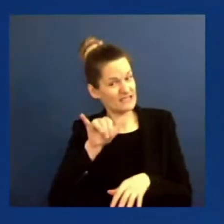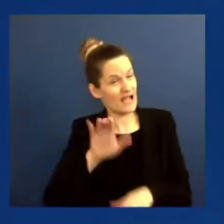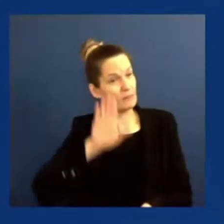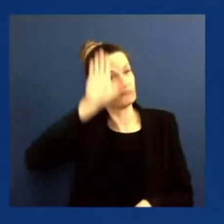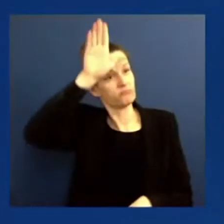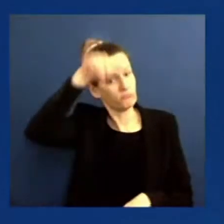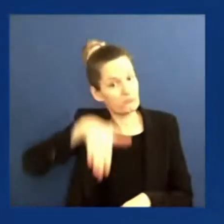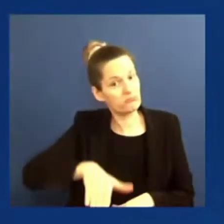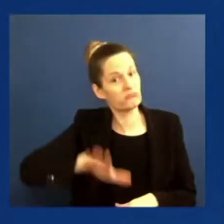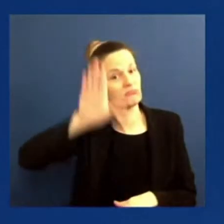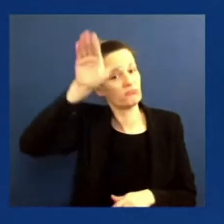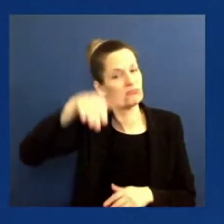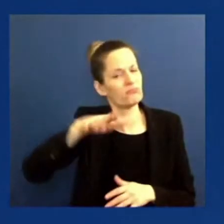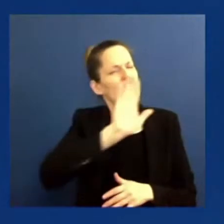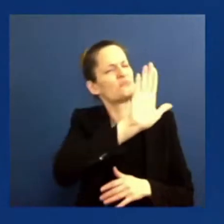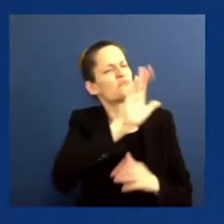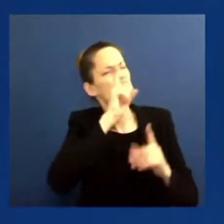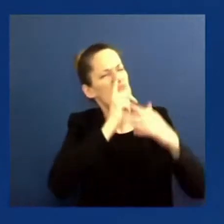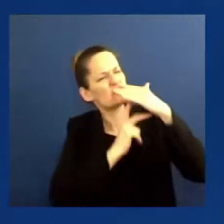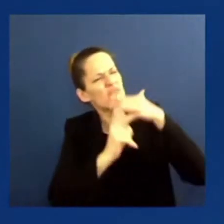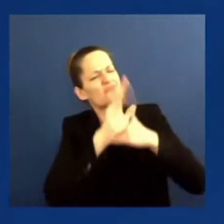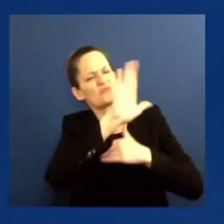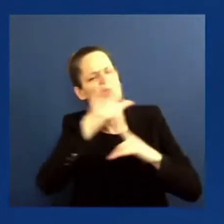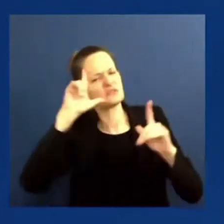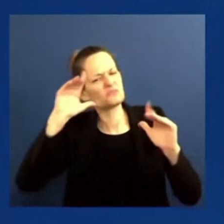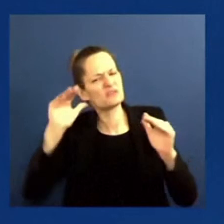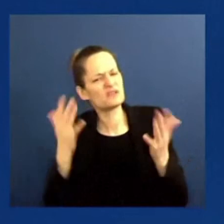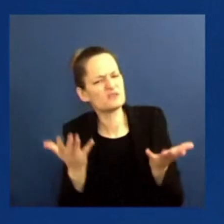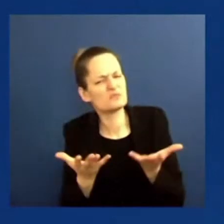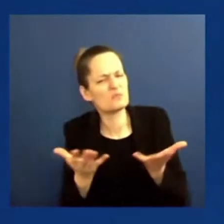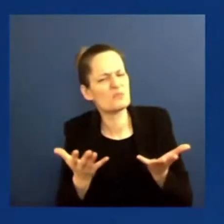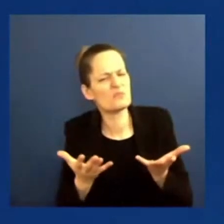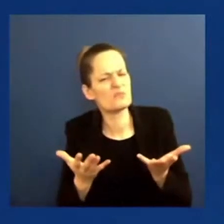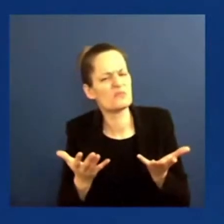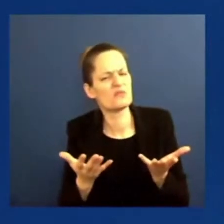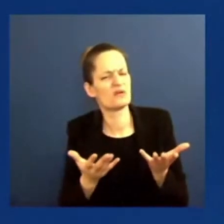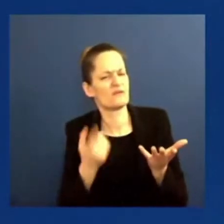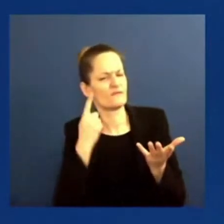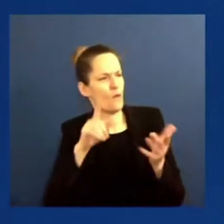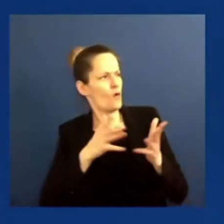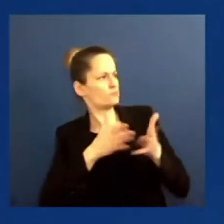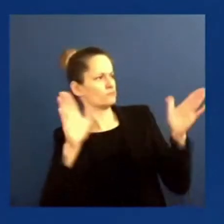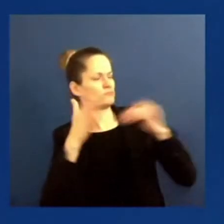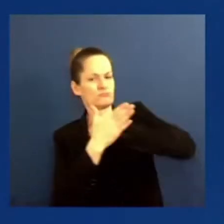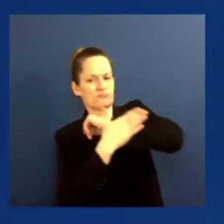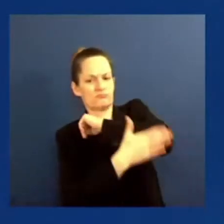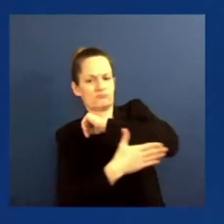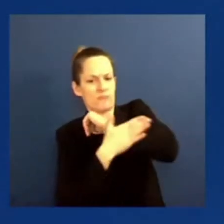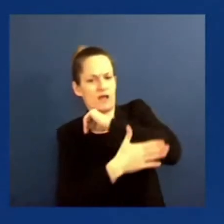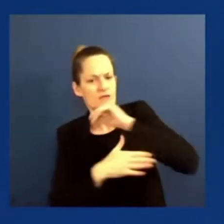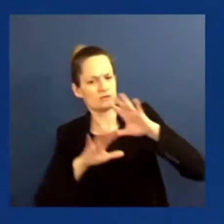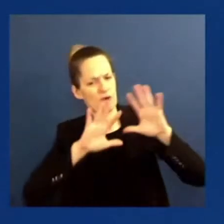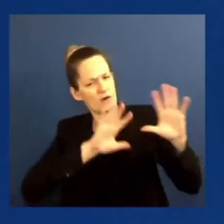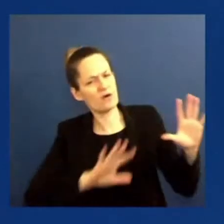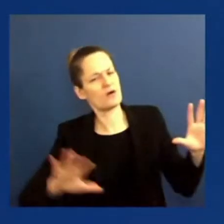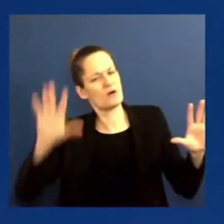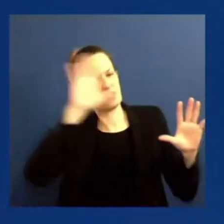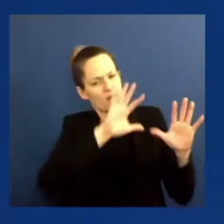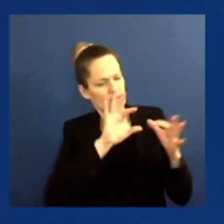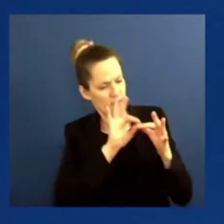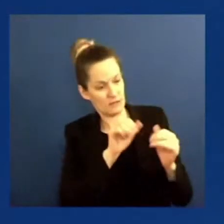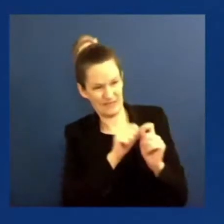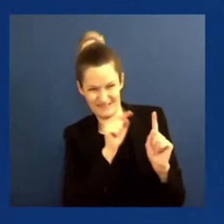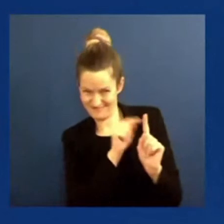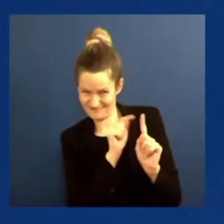the expectation as of now for the sort of overall national curve on Omicron? Thank you. So Josh, on the apartment issue, I want